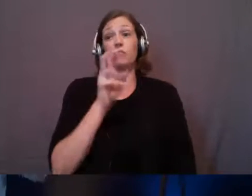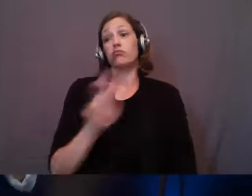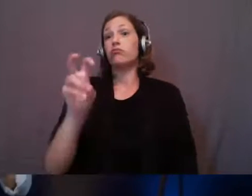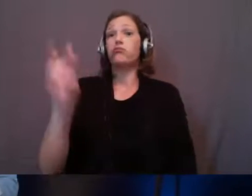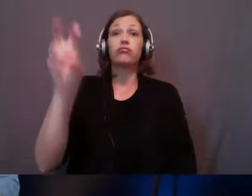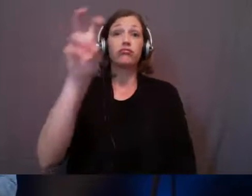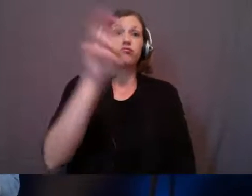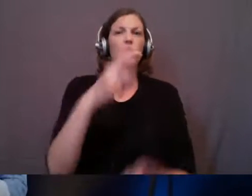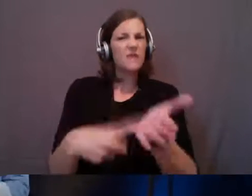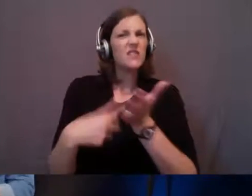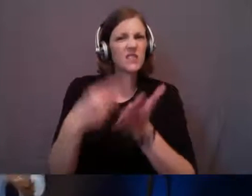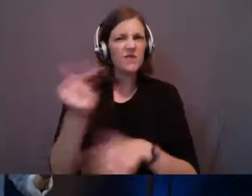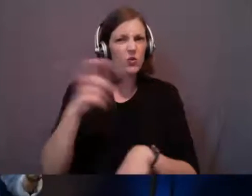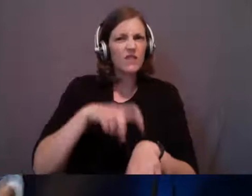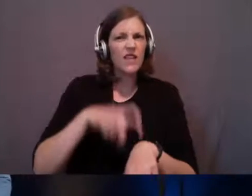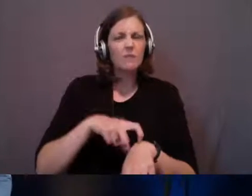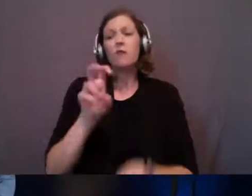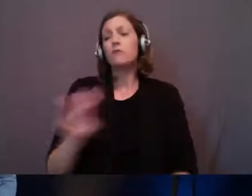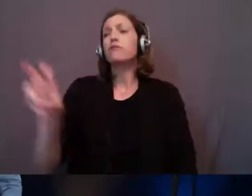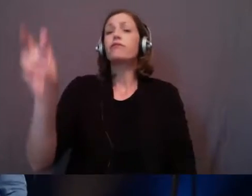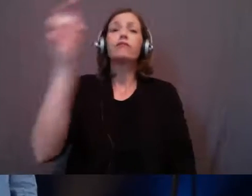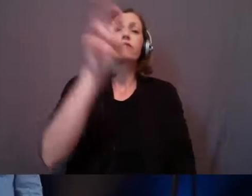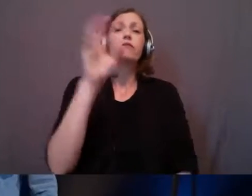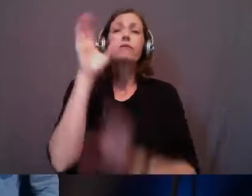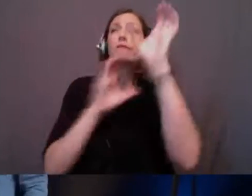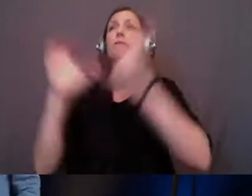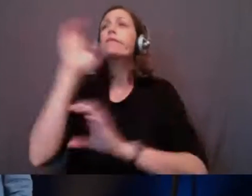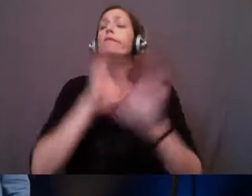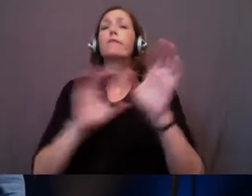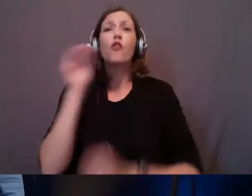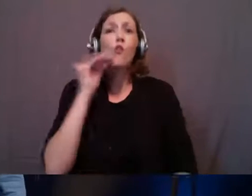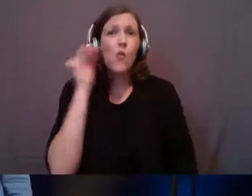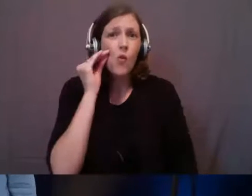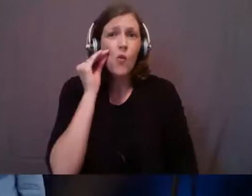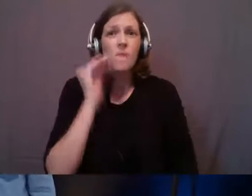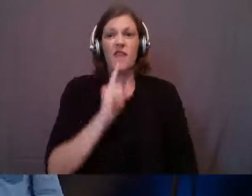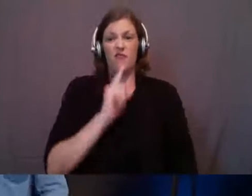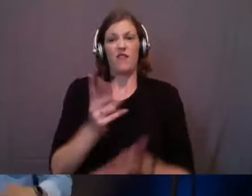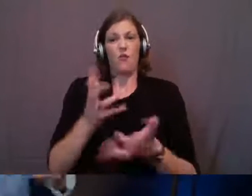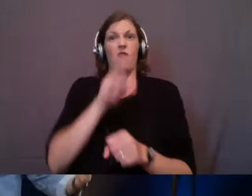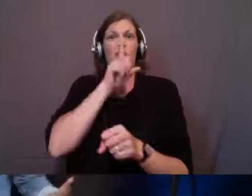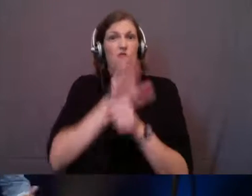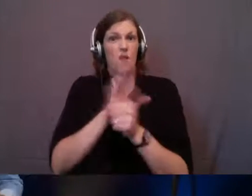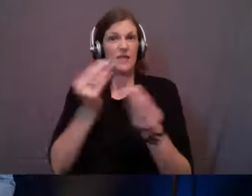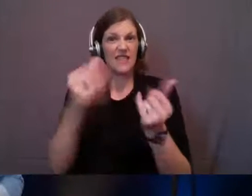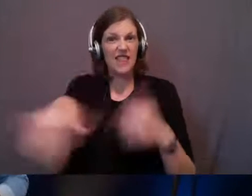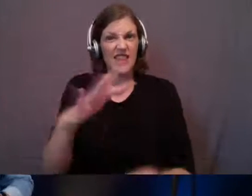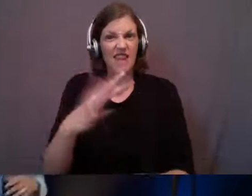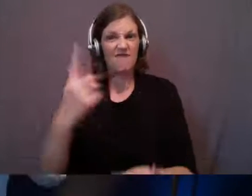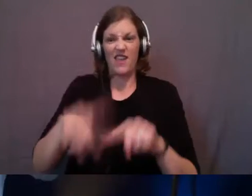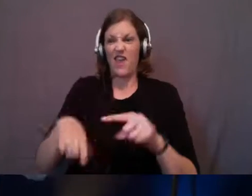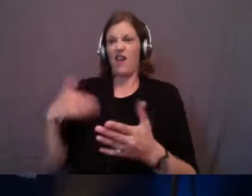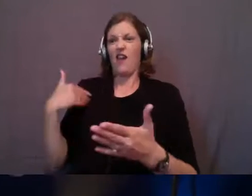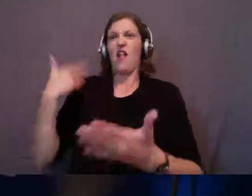talked about this a few times this year. They're wanderers, and they're looking for their home. They're really wanting what's called the Promised Land. And they can't ever get to the Promised Land.